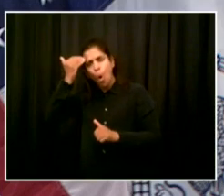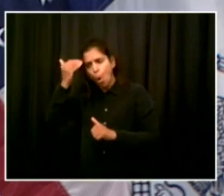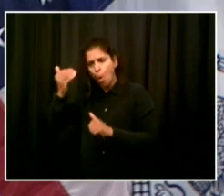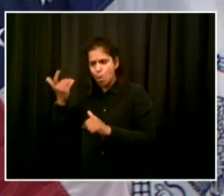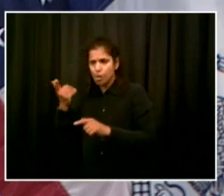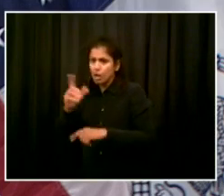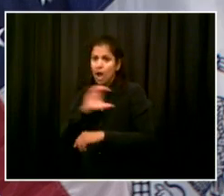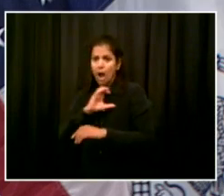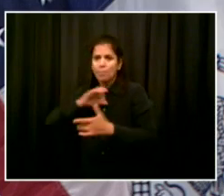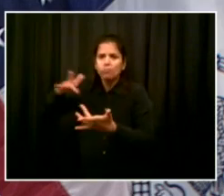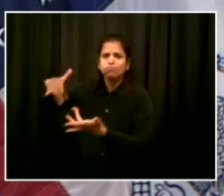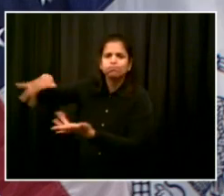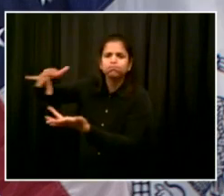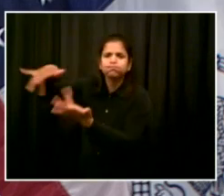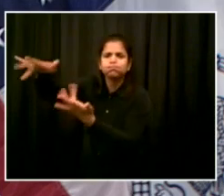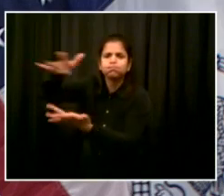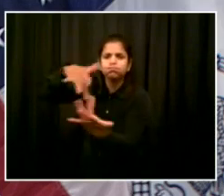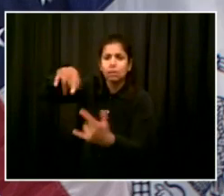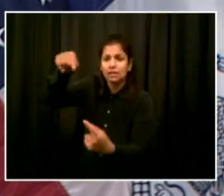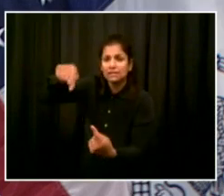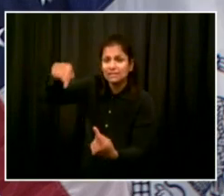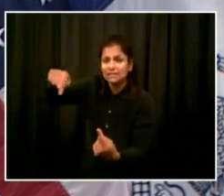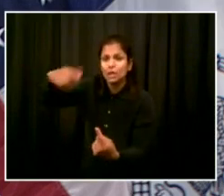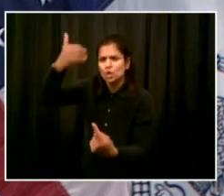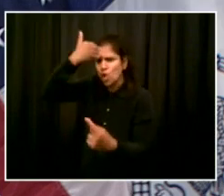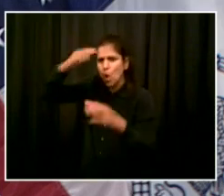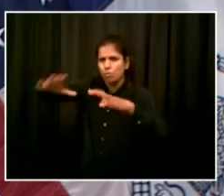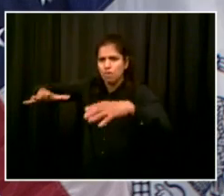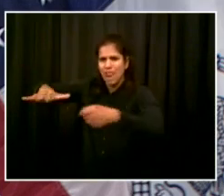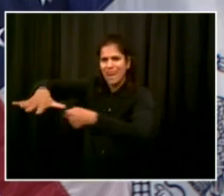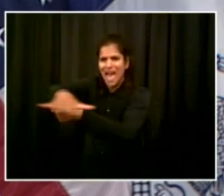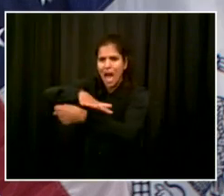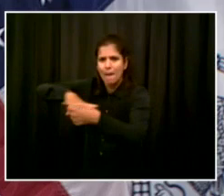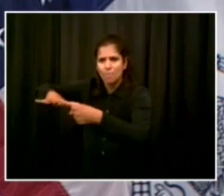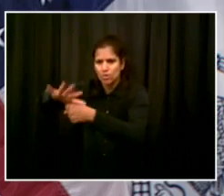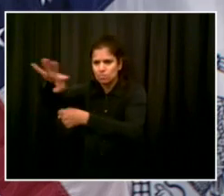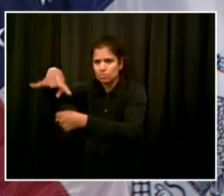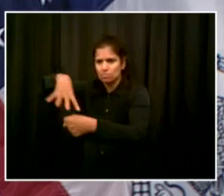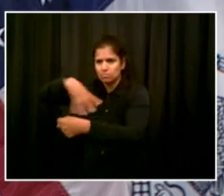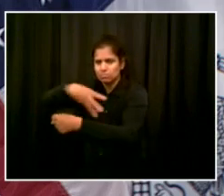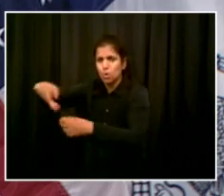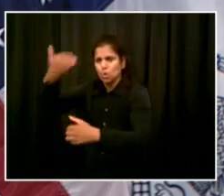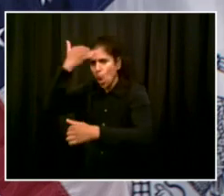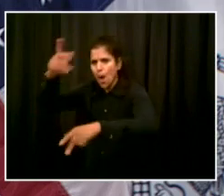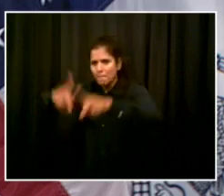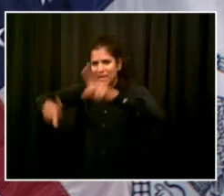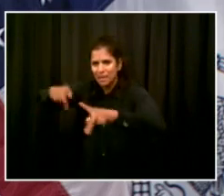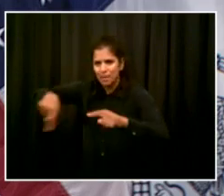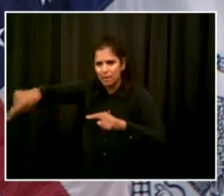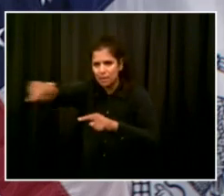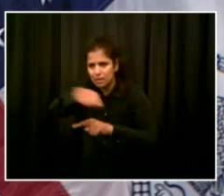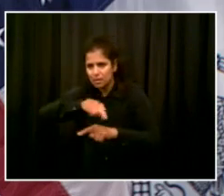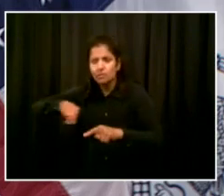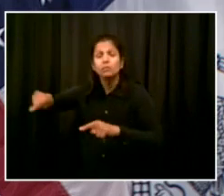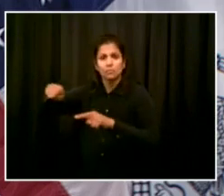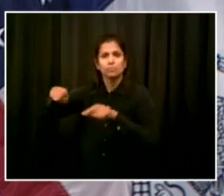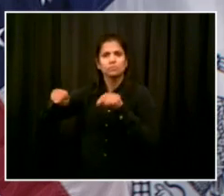Corners. So all of these things come together, but in terms of the number of officers and locations, the commissioner will give you